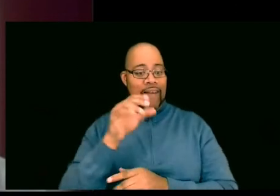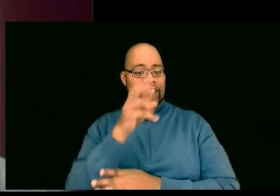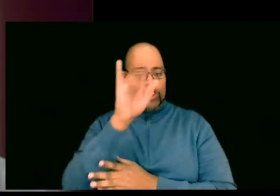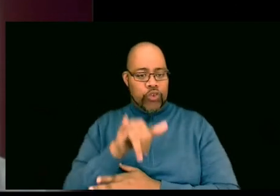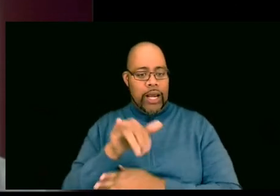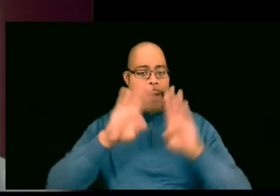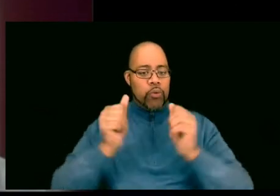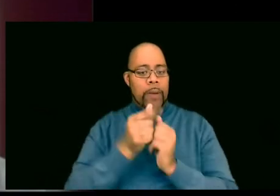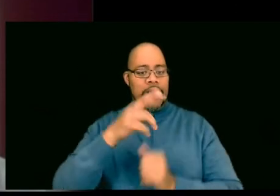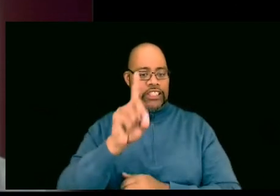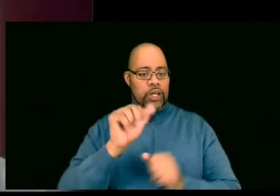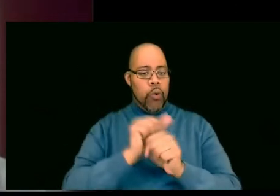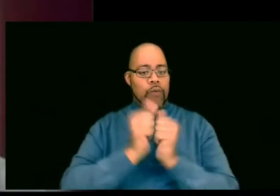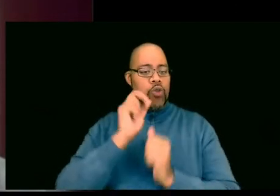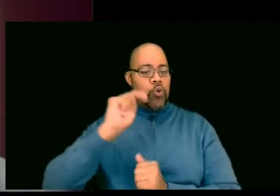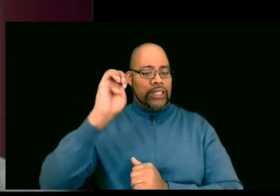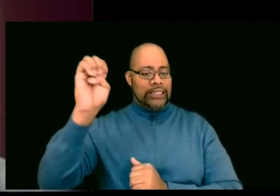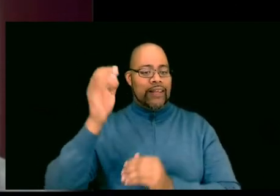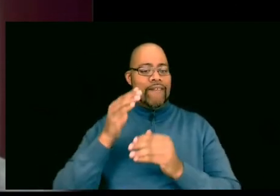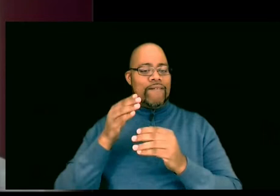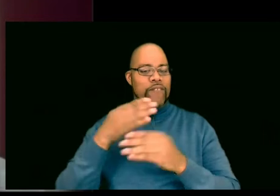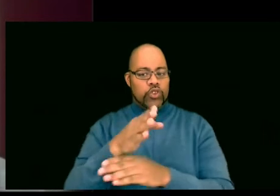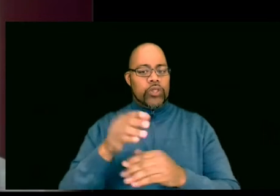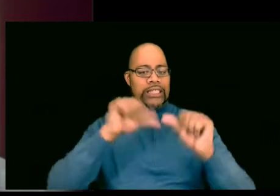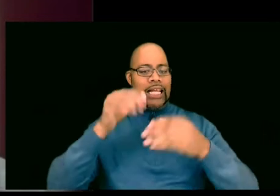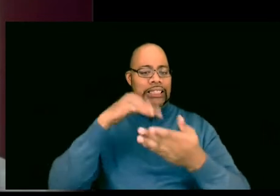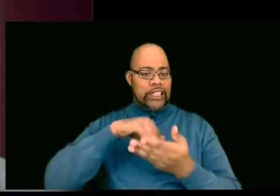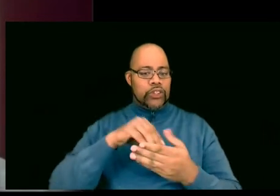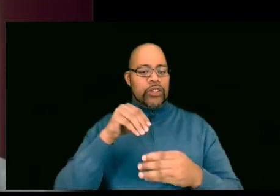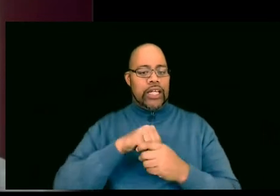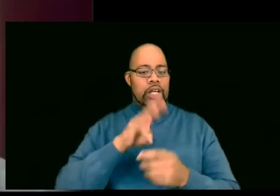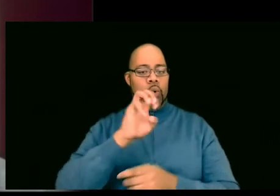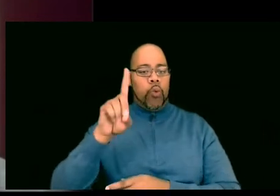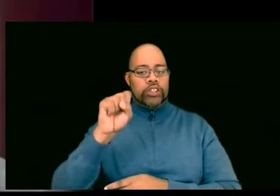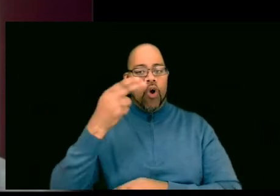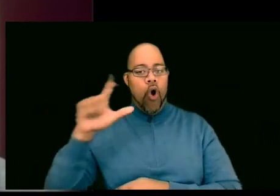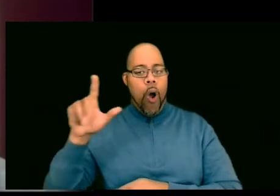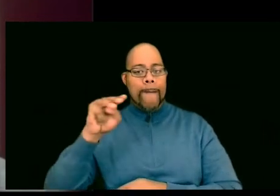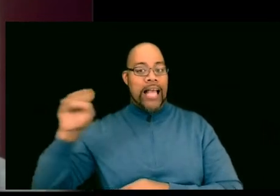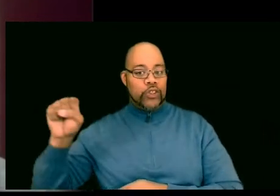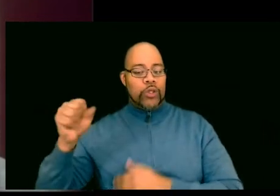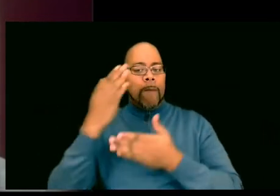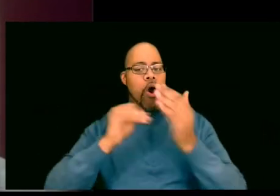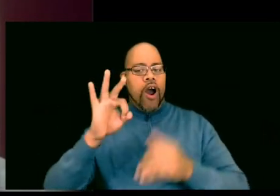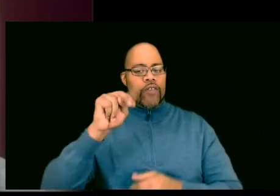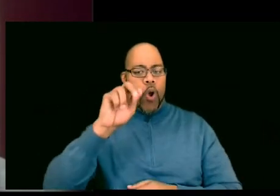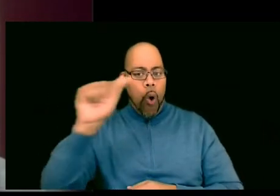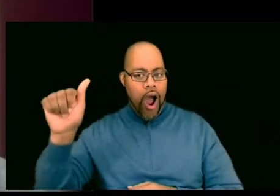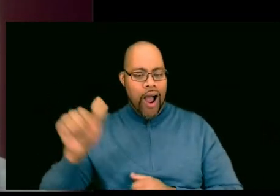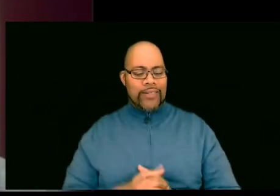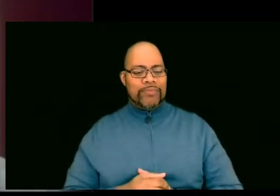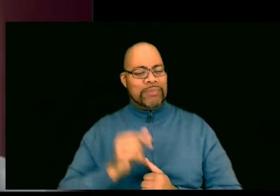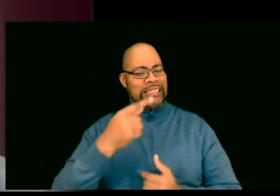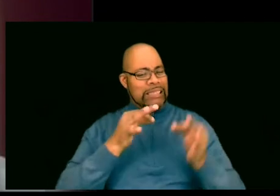Black fisheries biologist with a PhD working for the Northeast Fisheries Science Center in Woods Hole, Massachusetts, you know, a part of